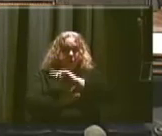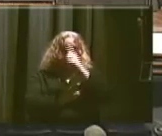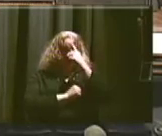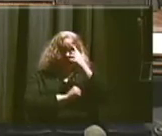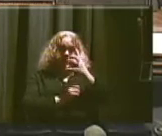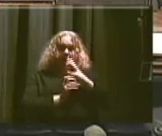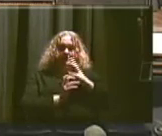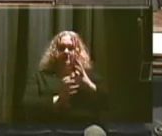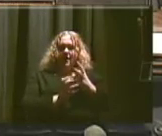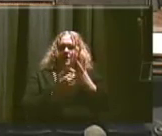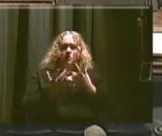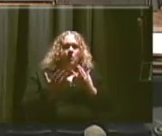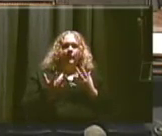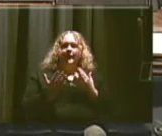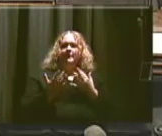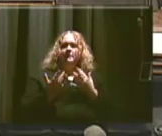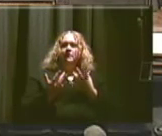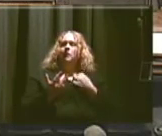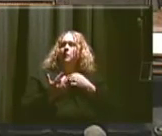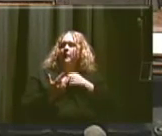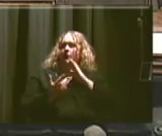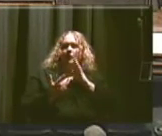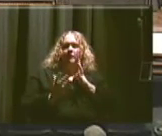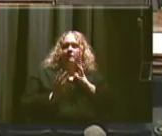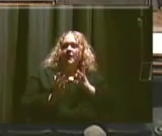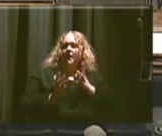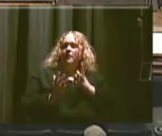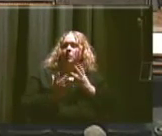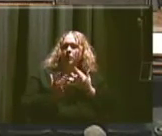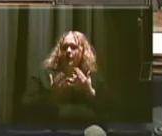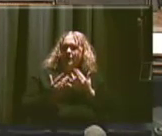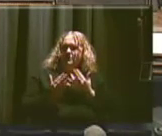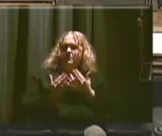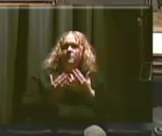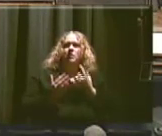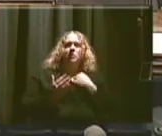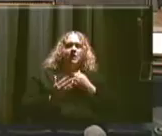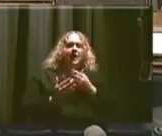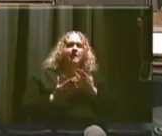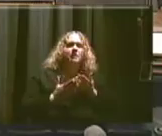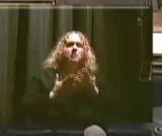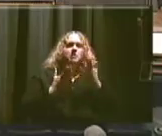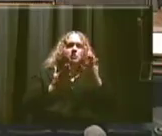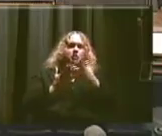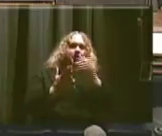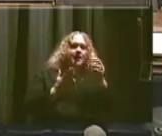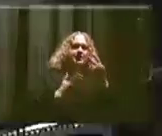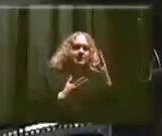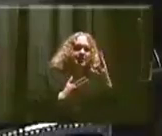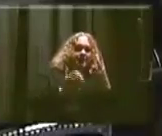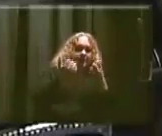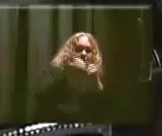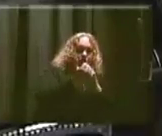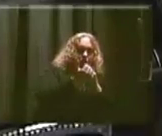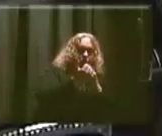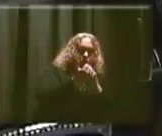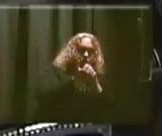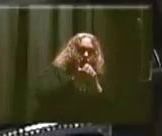it's fine to just wait, then we'll roll that way. So we have a motion and a second. All in favor?